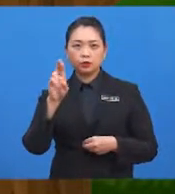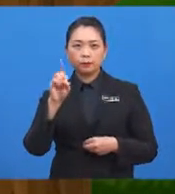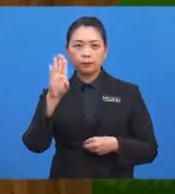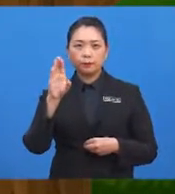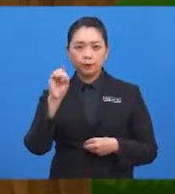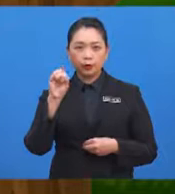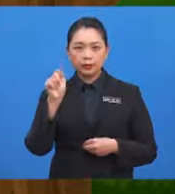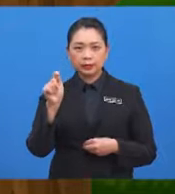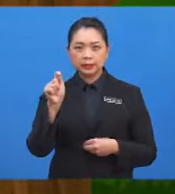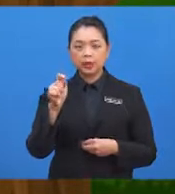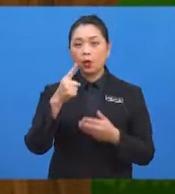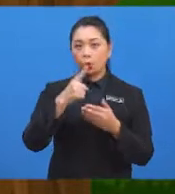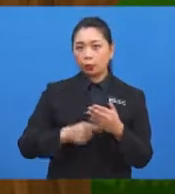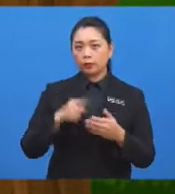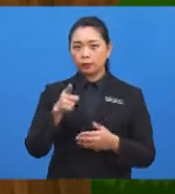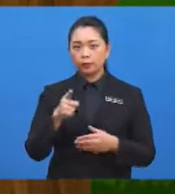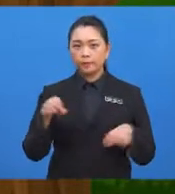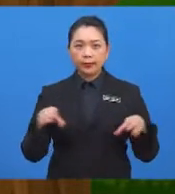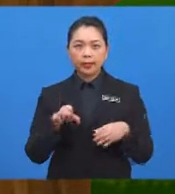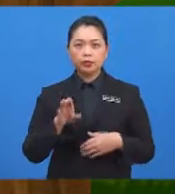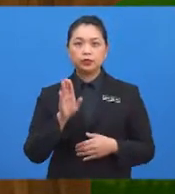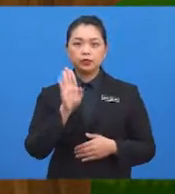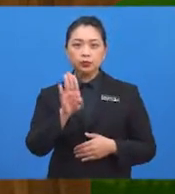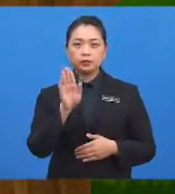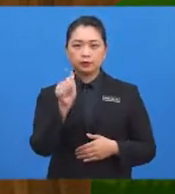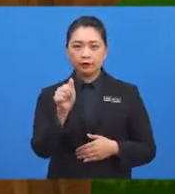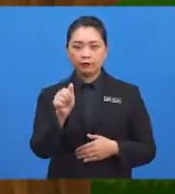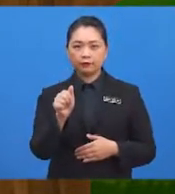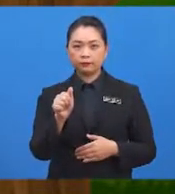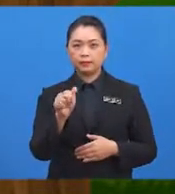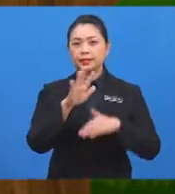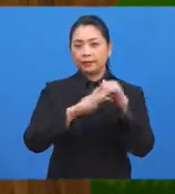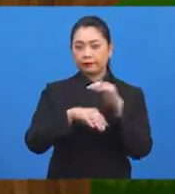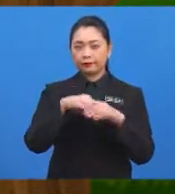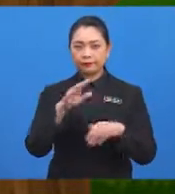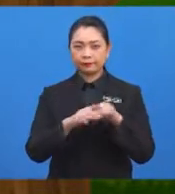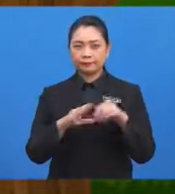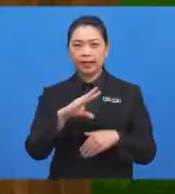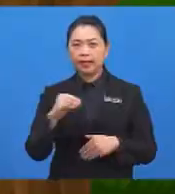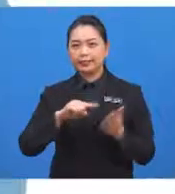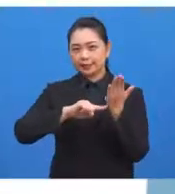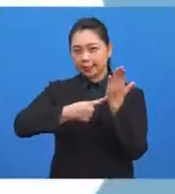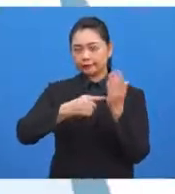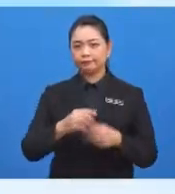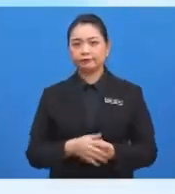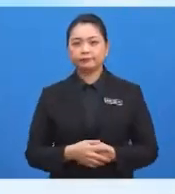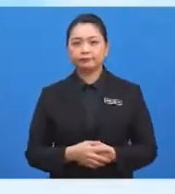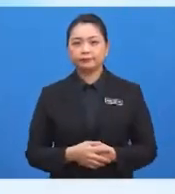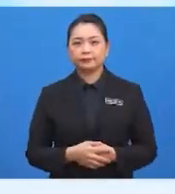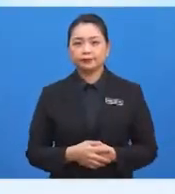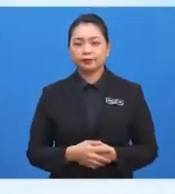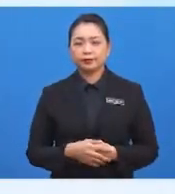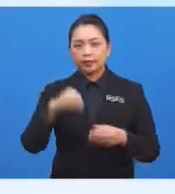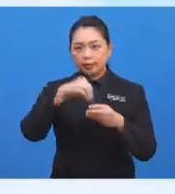robot. So, why don't you make yourself comfortable? Grab a pillow and we can get started. In